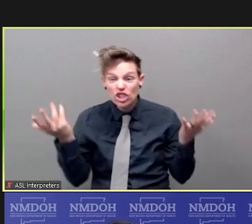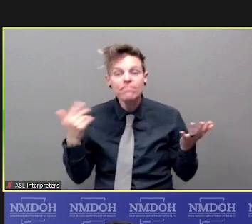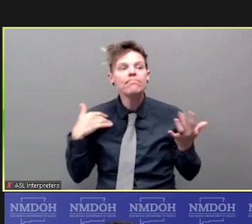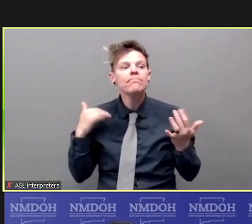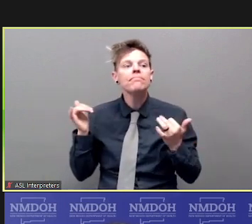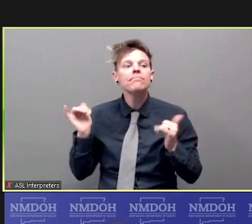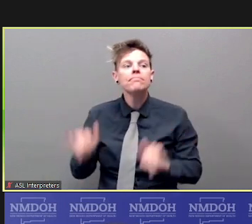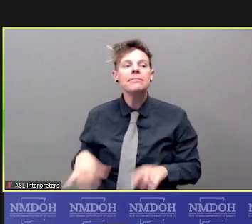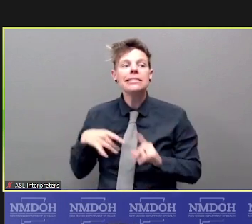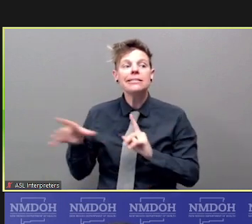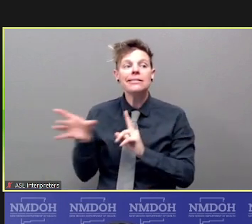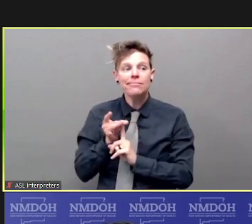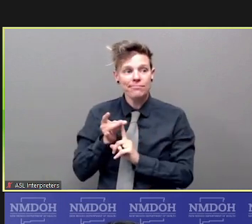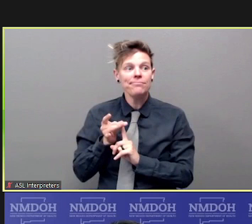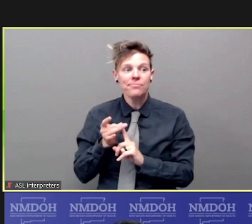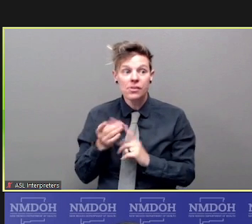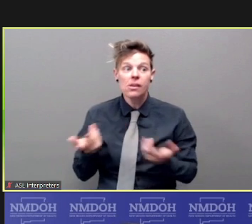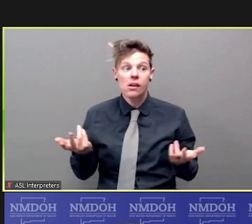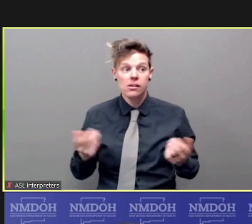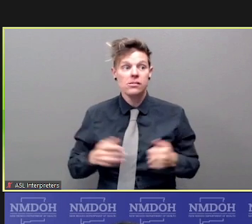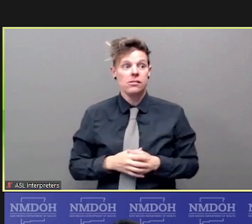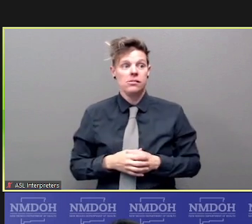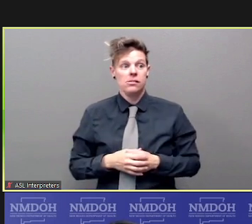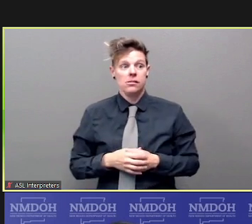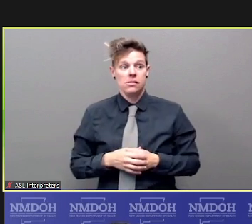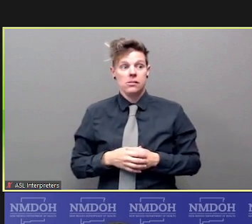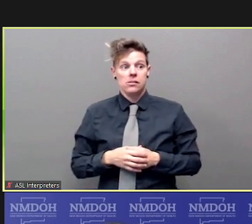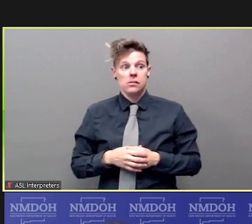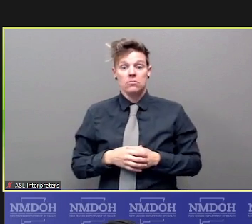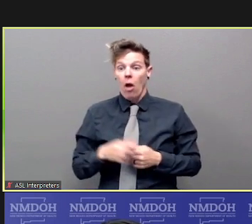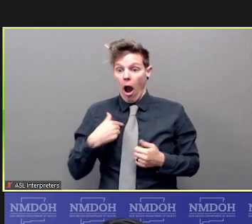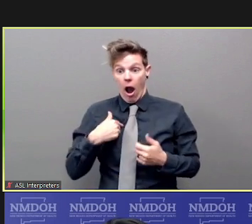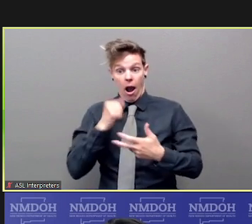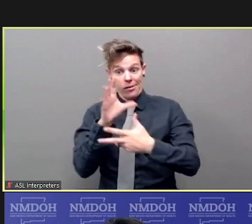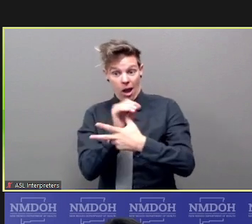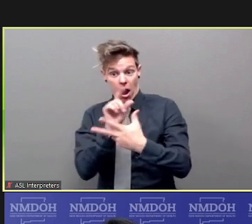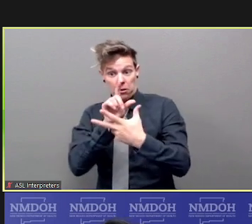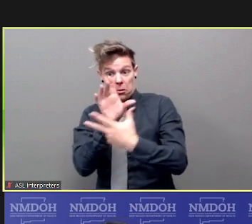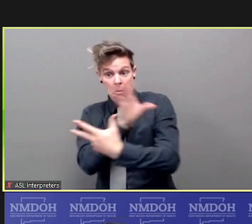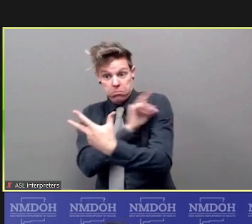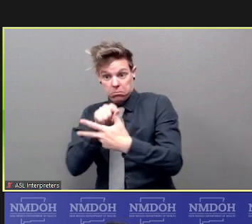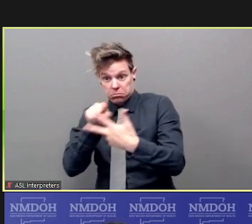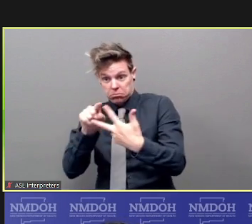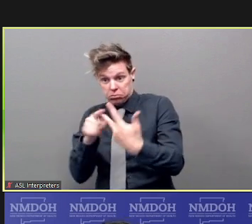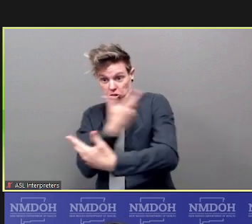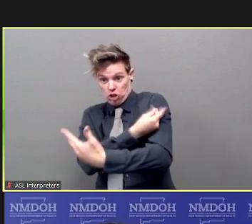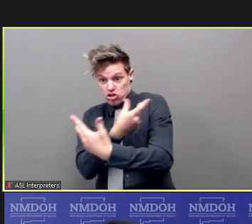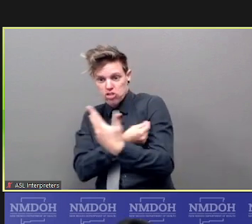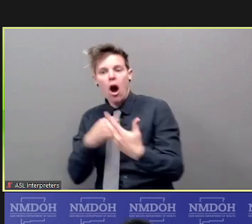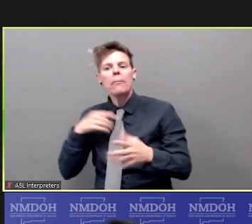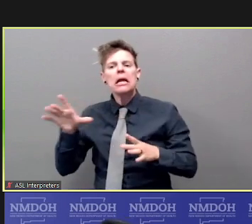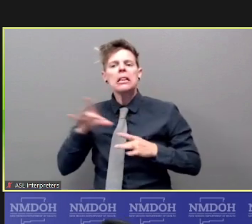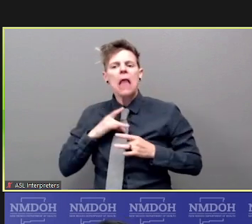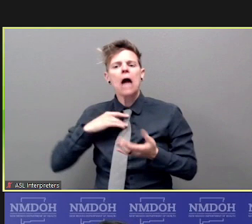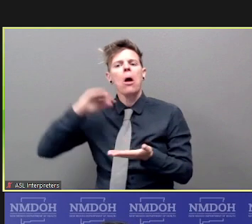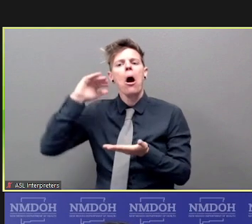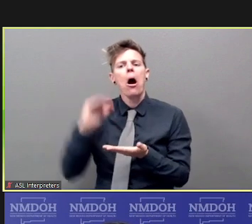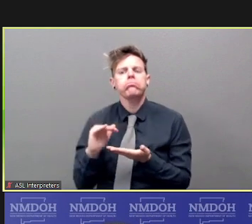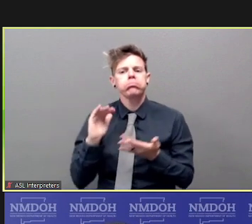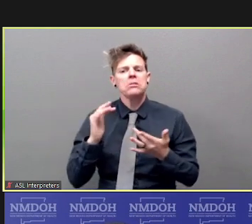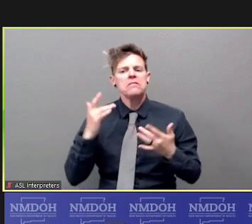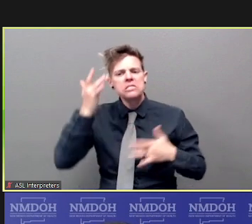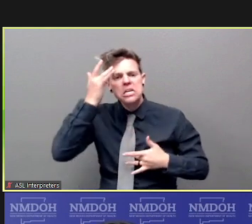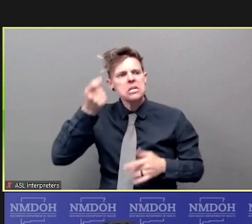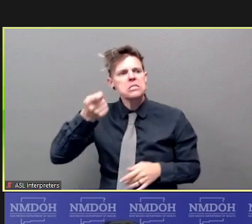I got much less sick than I would have. I have asthma, and so anytime I get like a respiratory